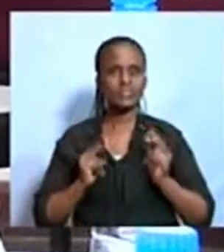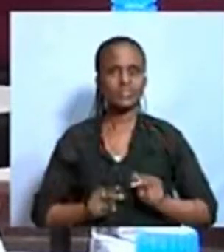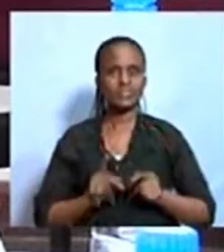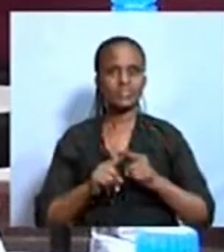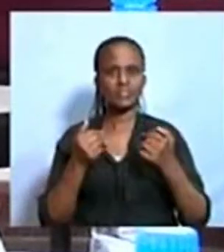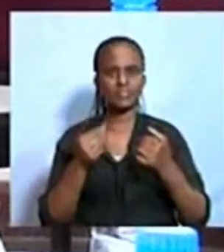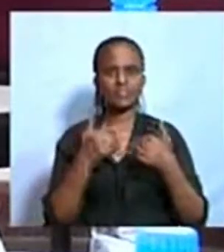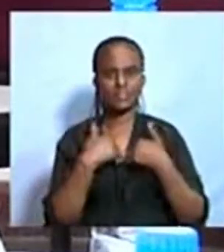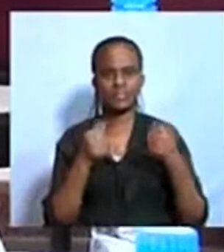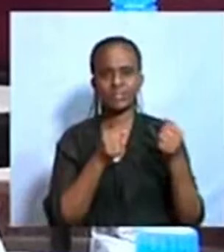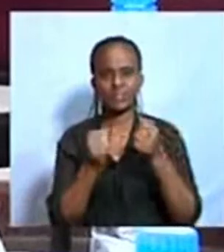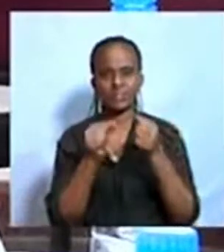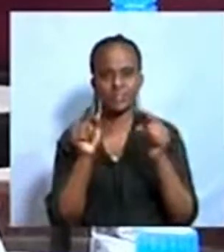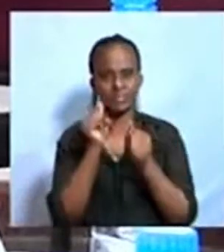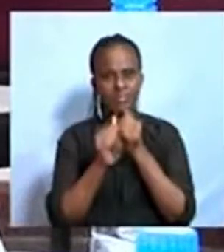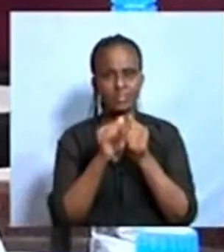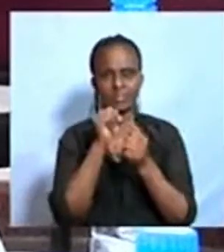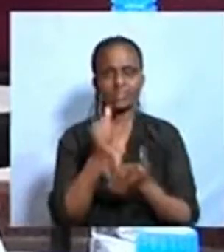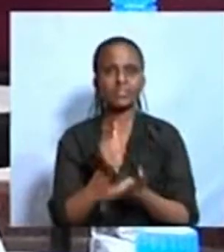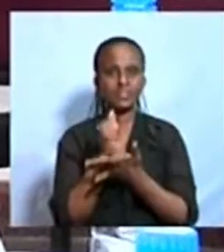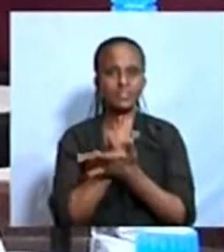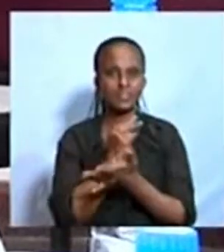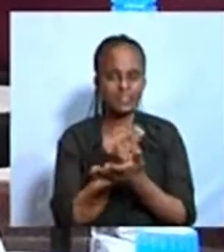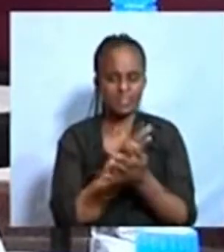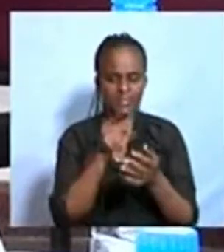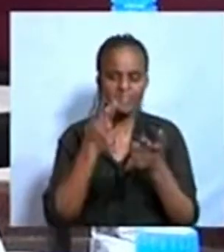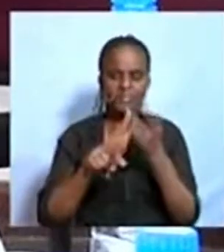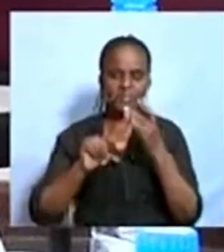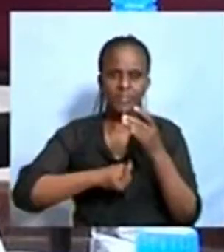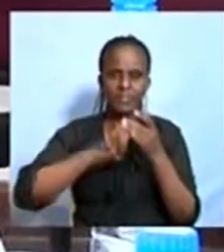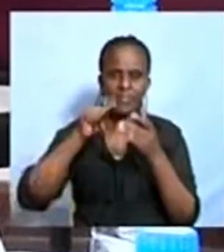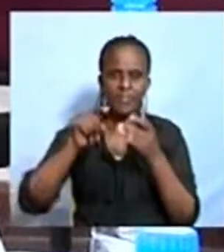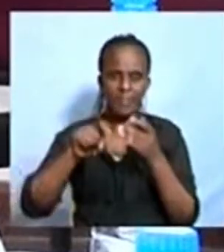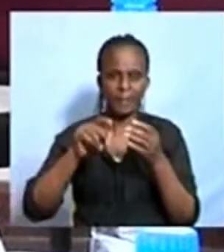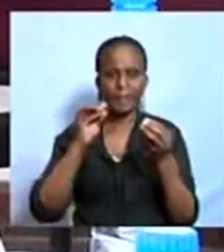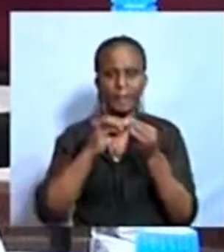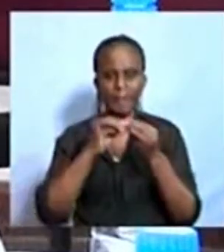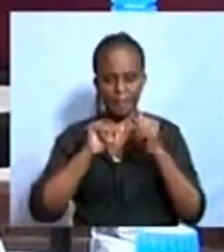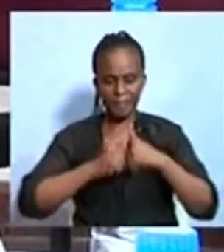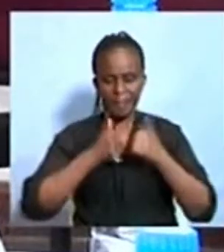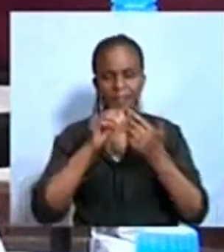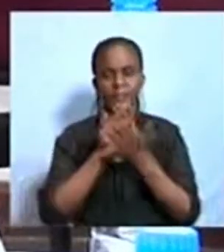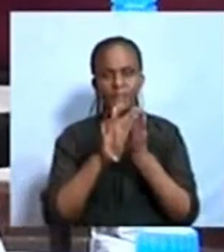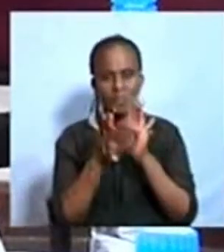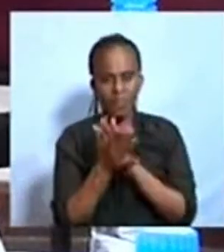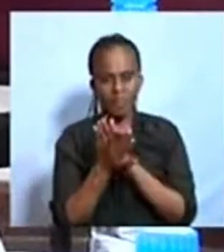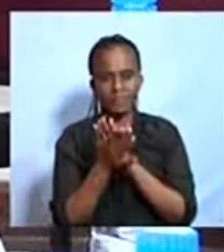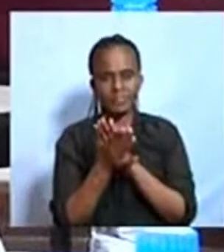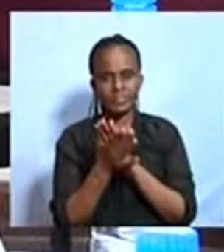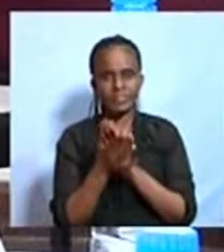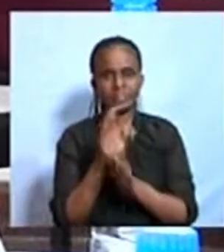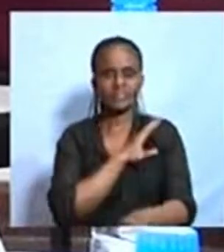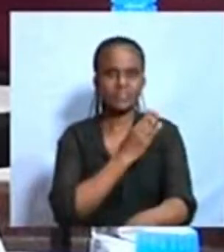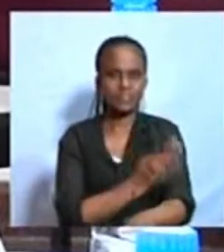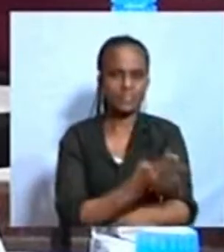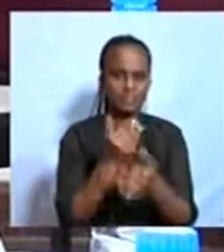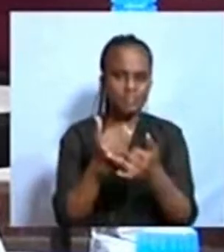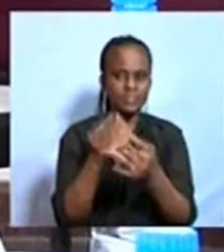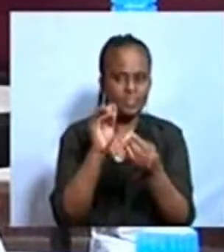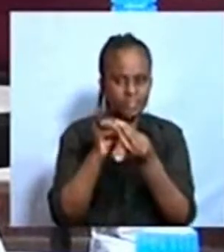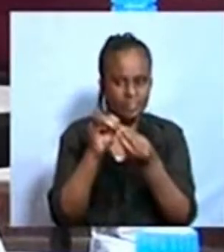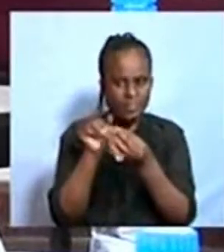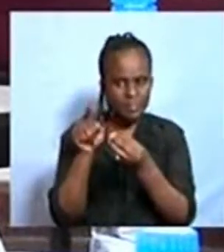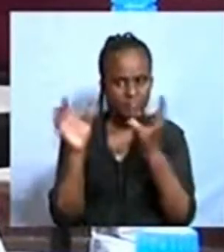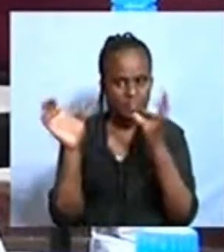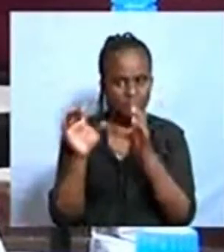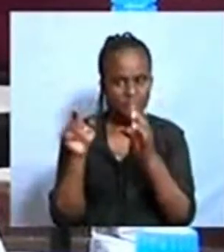got a system that is not helping us achieve what we need. And we realize then the power carried by this particular